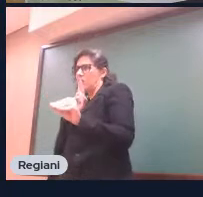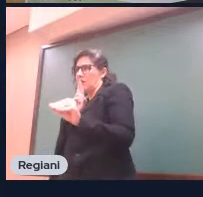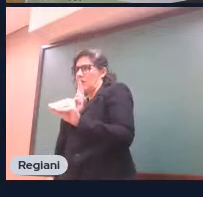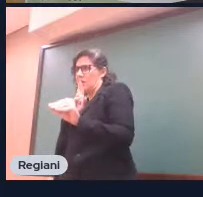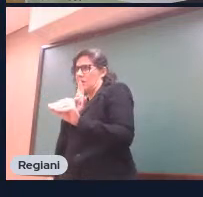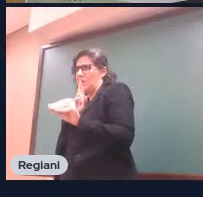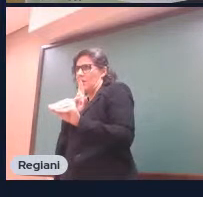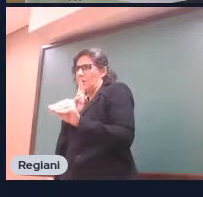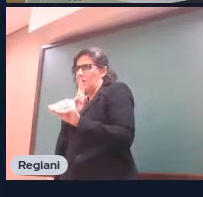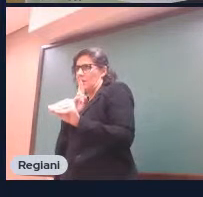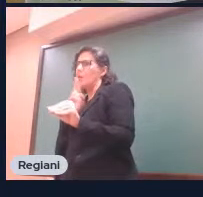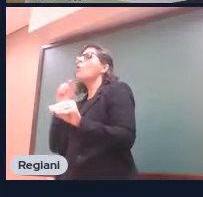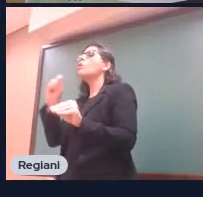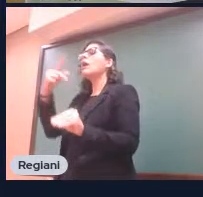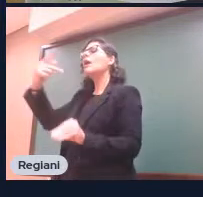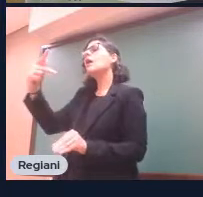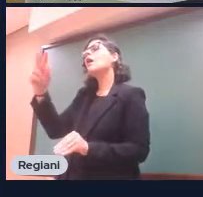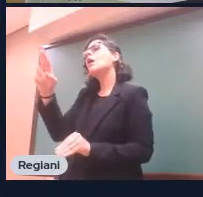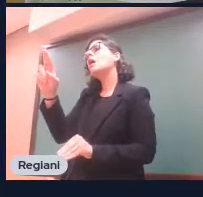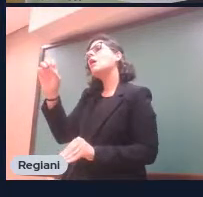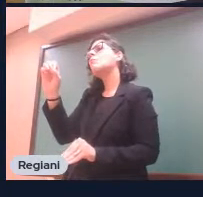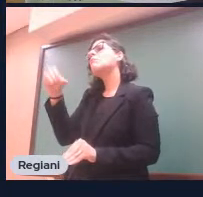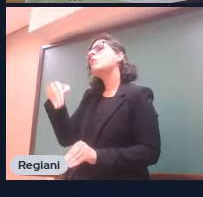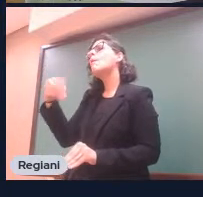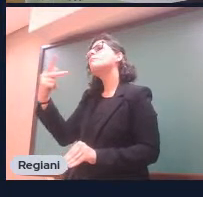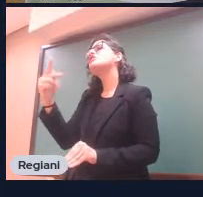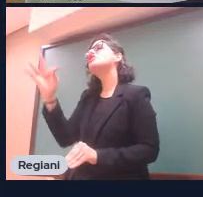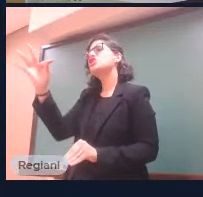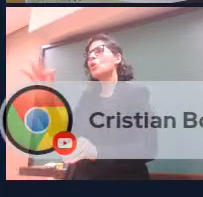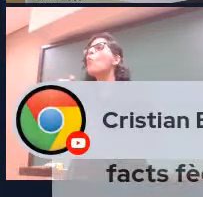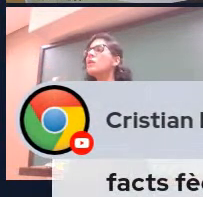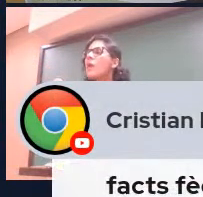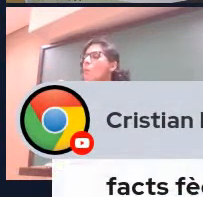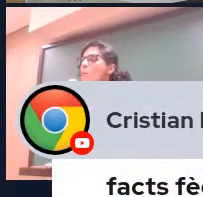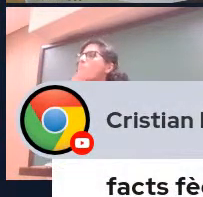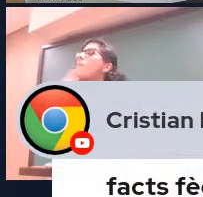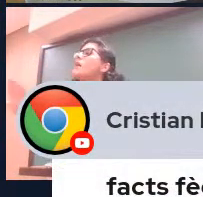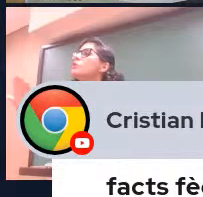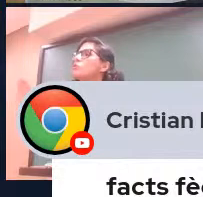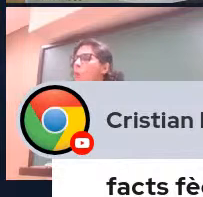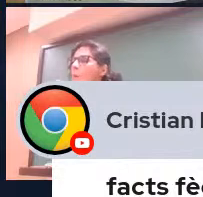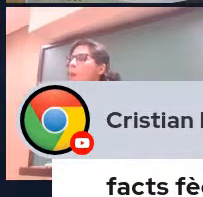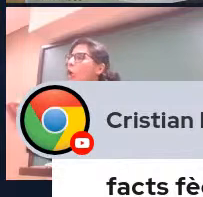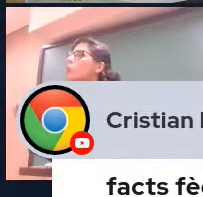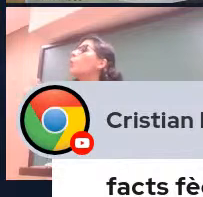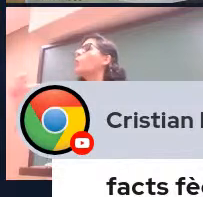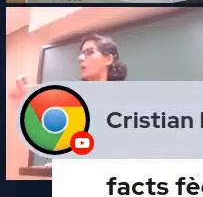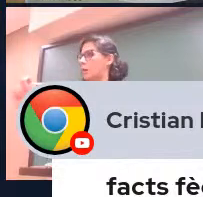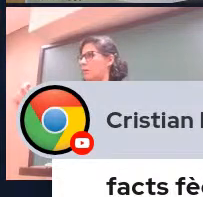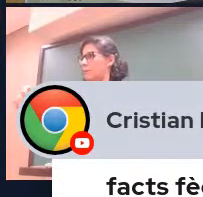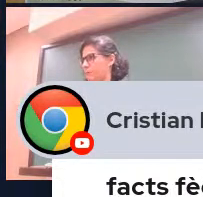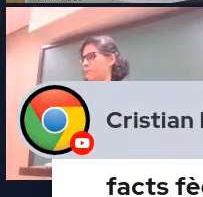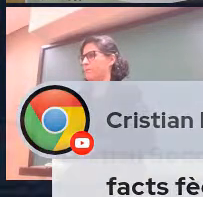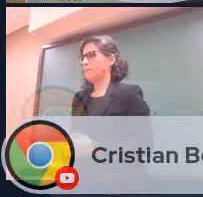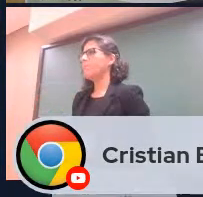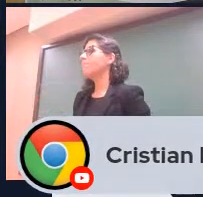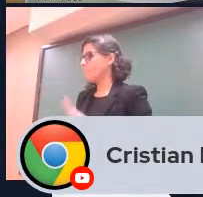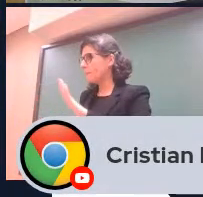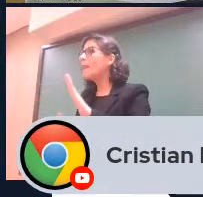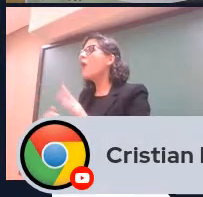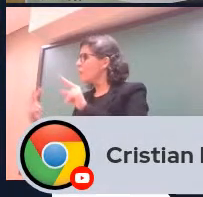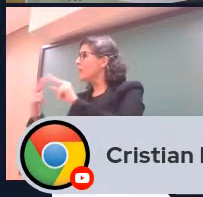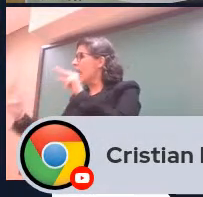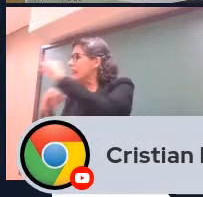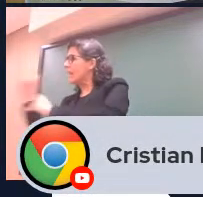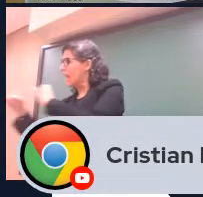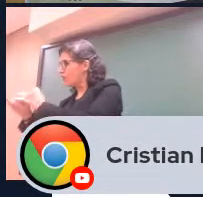automatically. If you want to see that, it's an hour and a half. It's on the internet. Live is the best way. The second paper